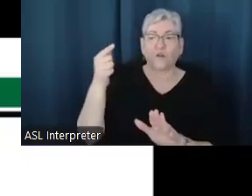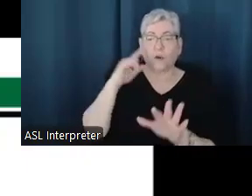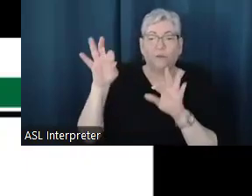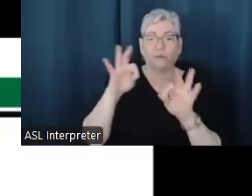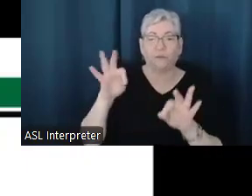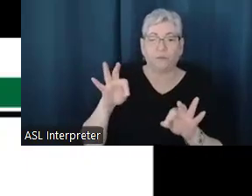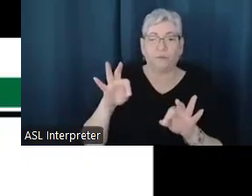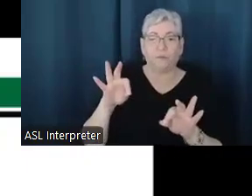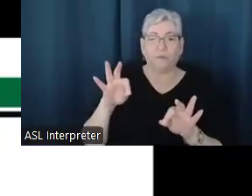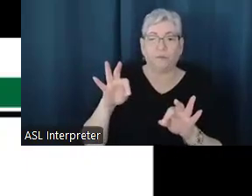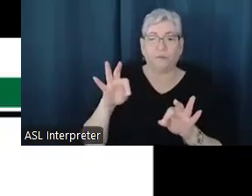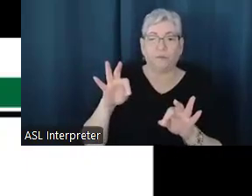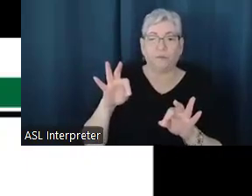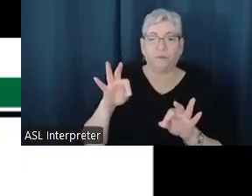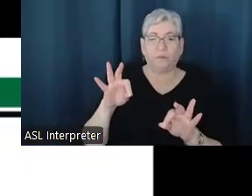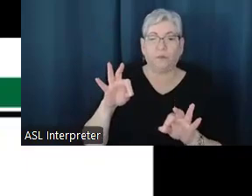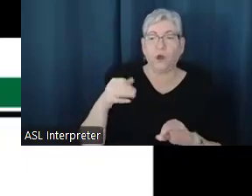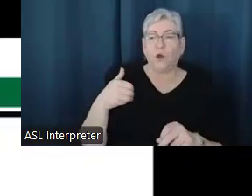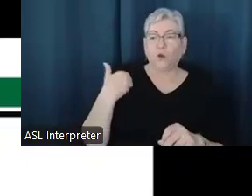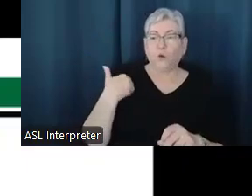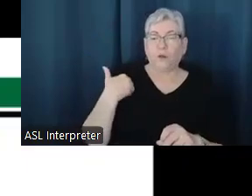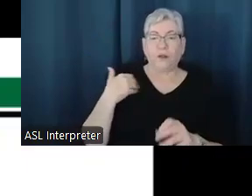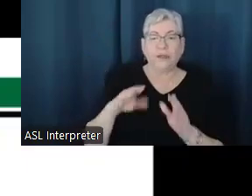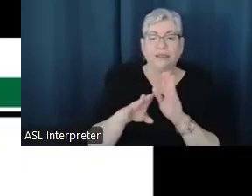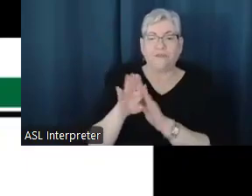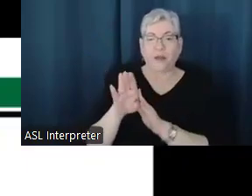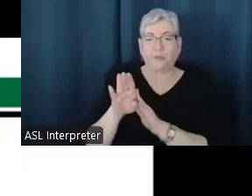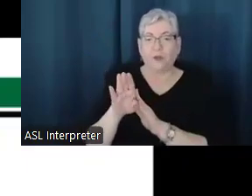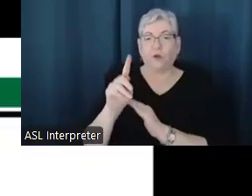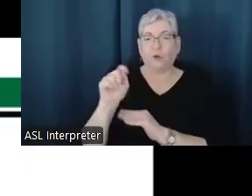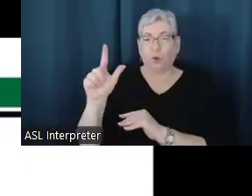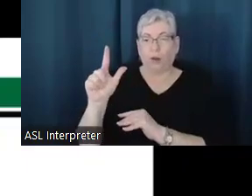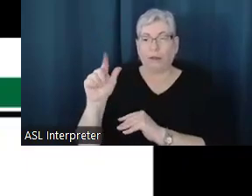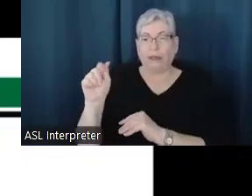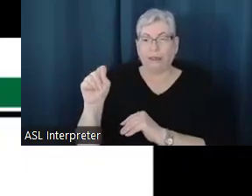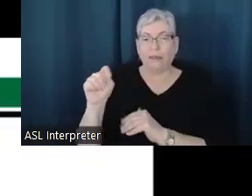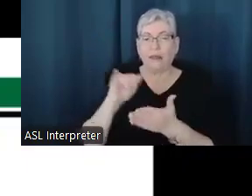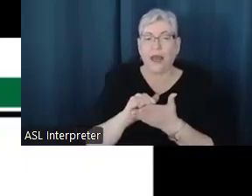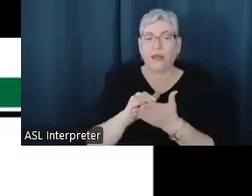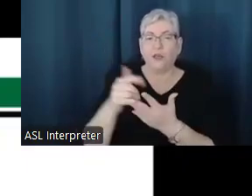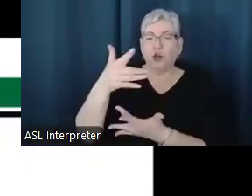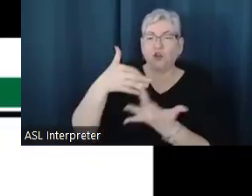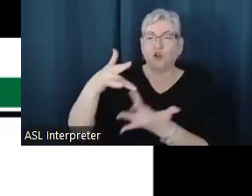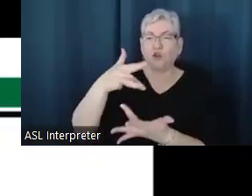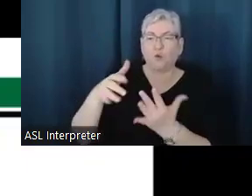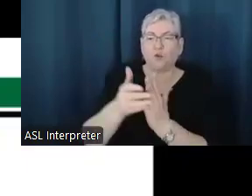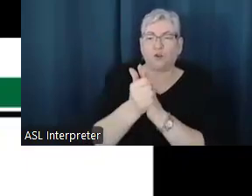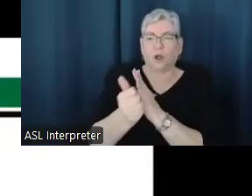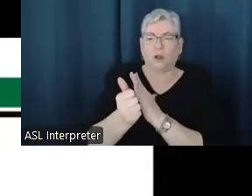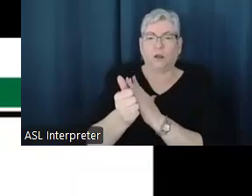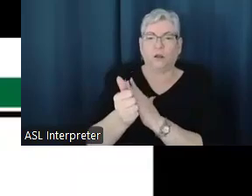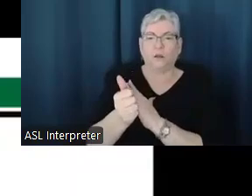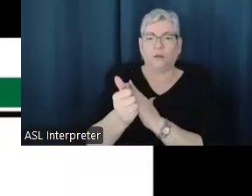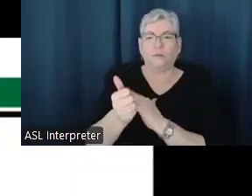Development Toolkit, and that is the social competency. This is, again, just a very general